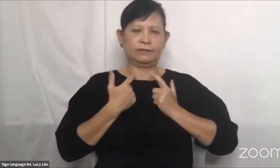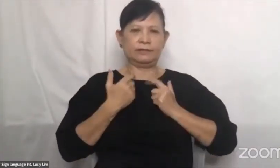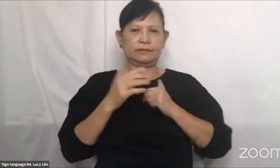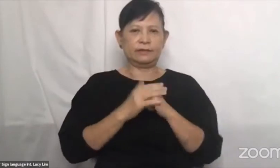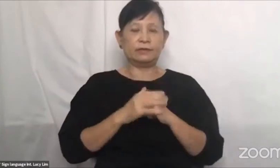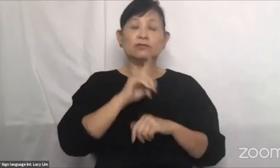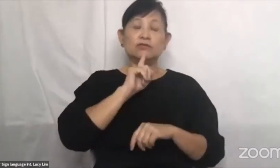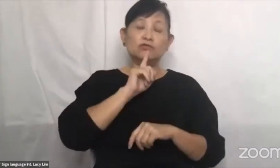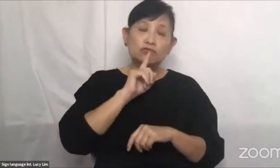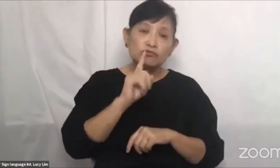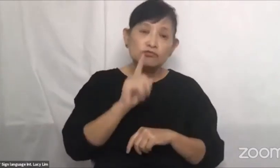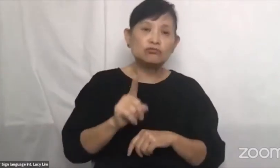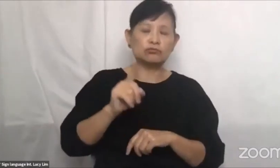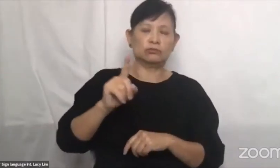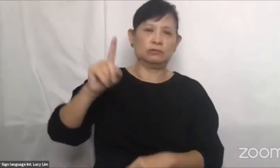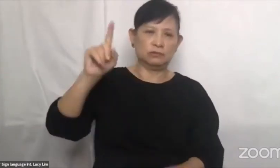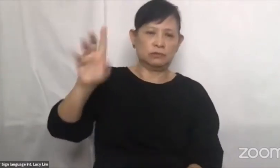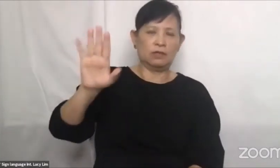are greatly affected